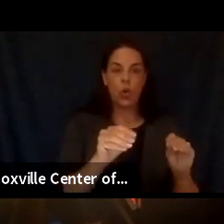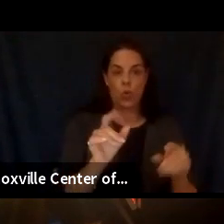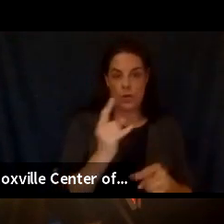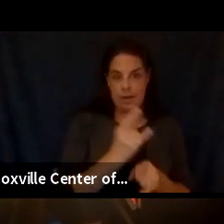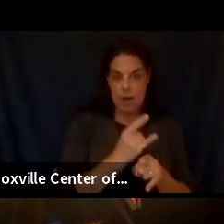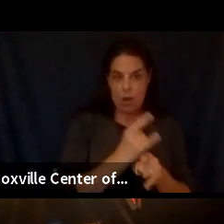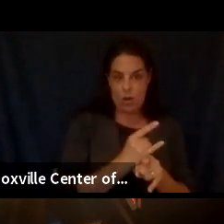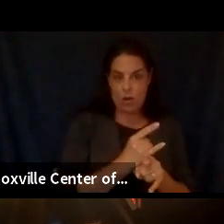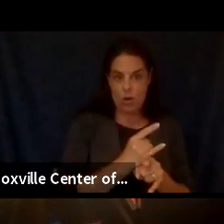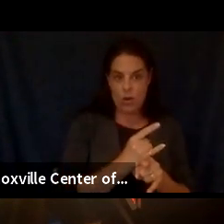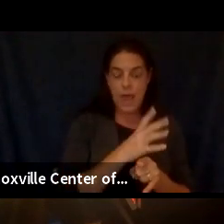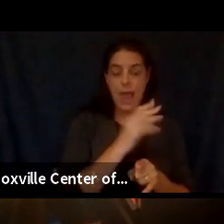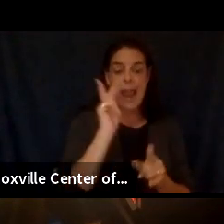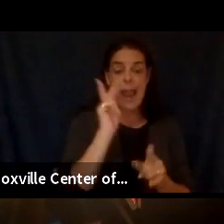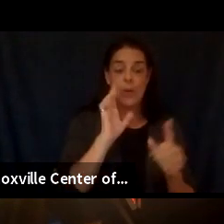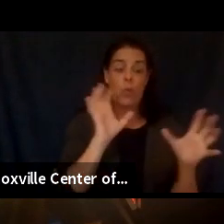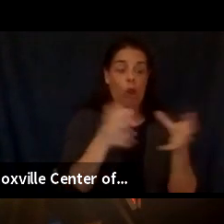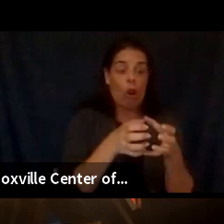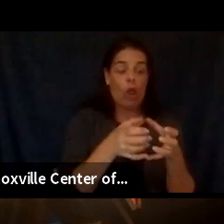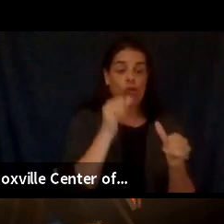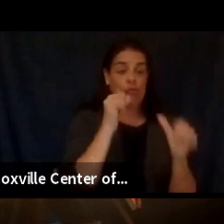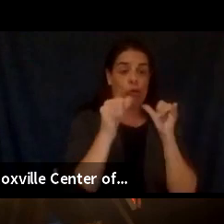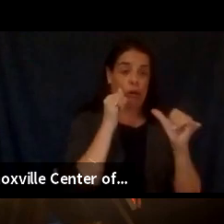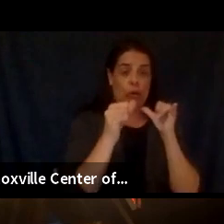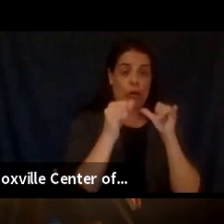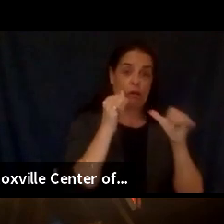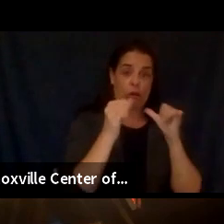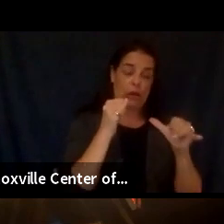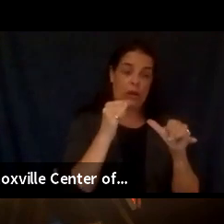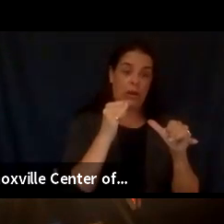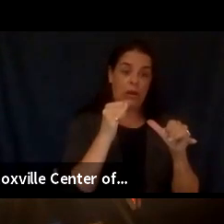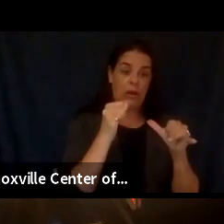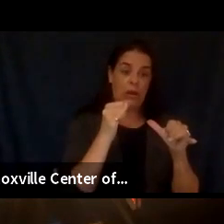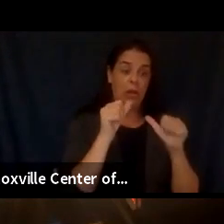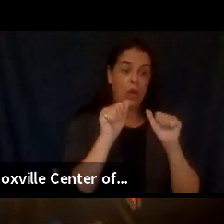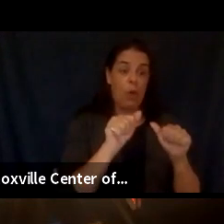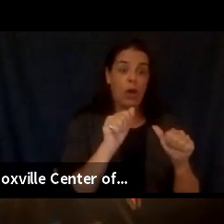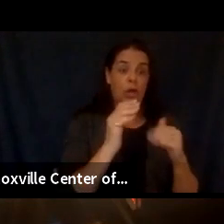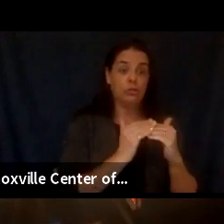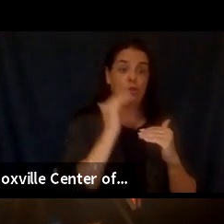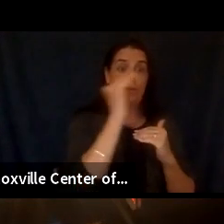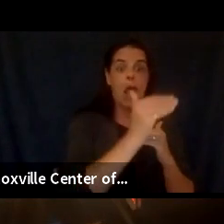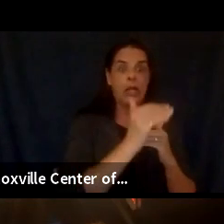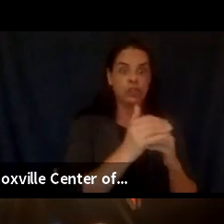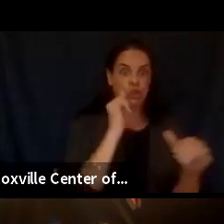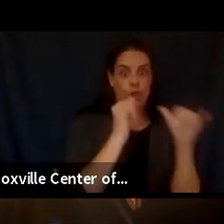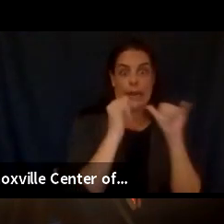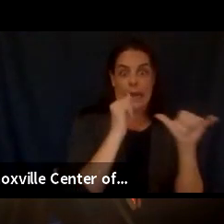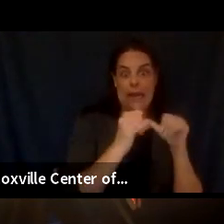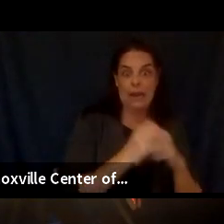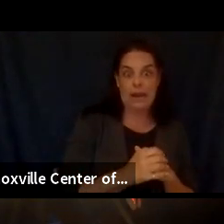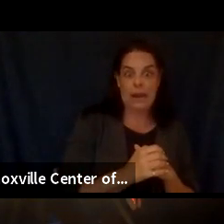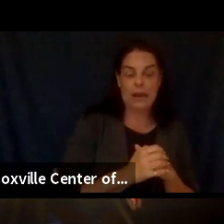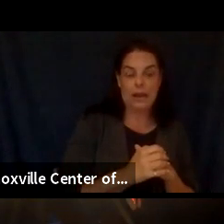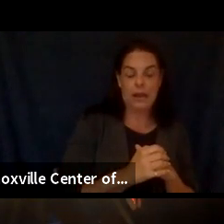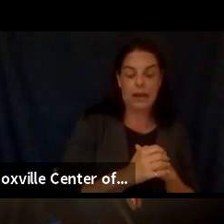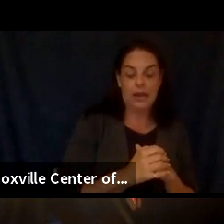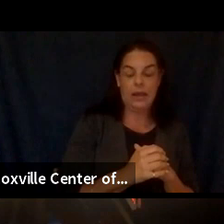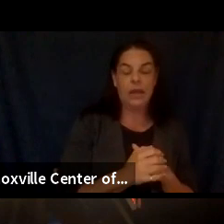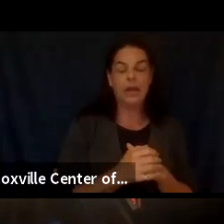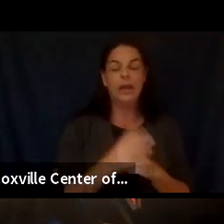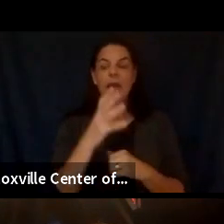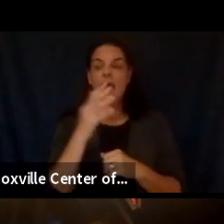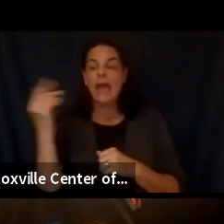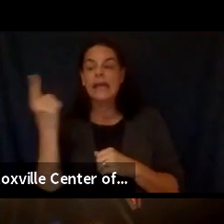and people would cluster and drink alcohol possibly to excessive amounts. And